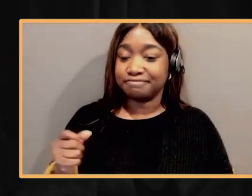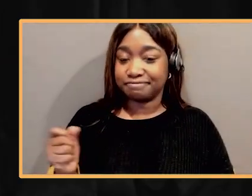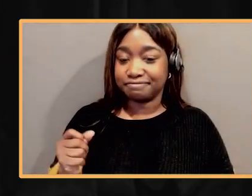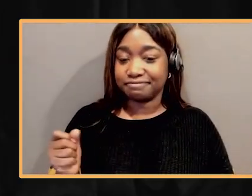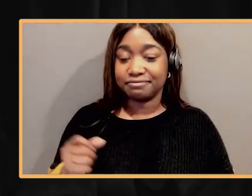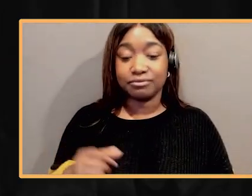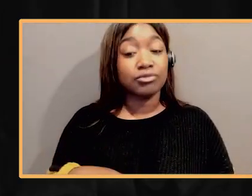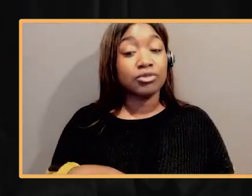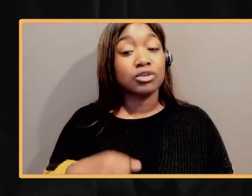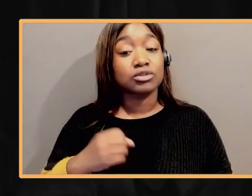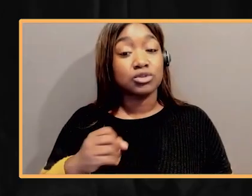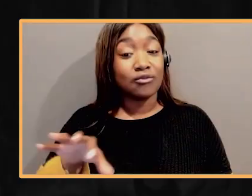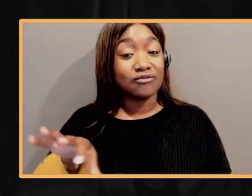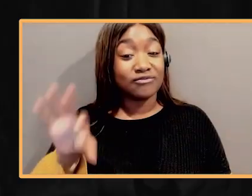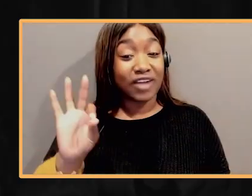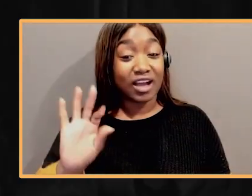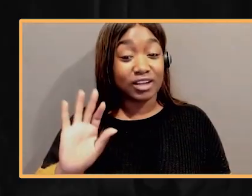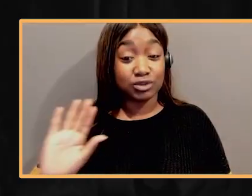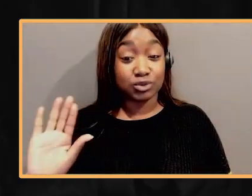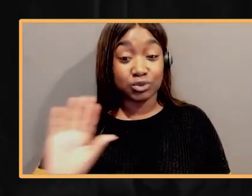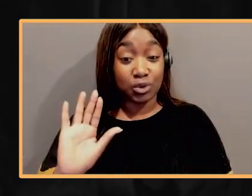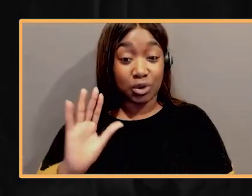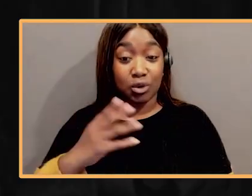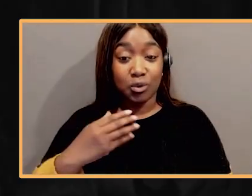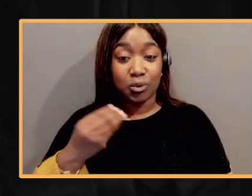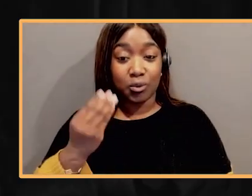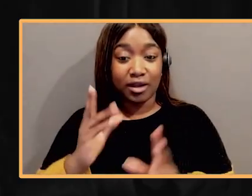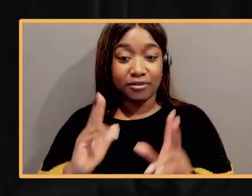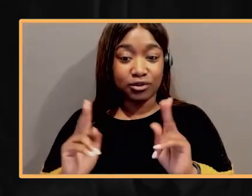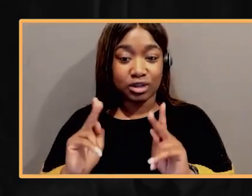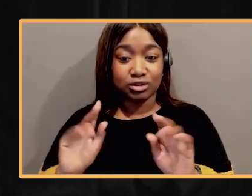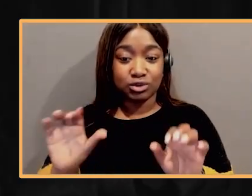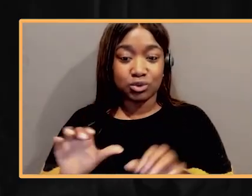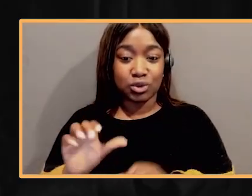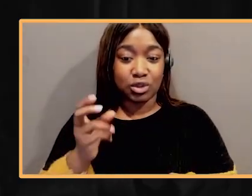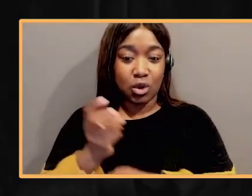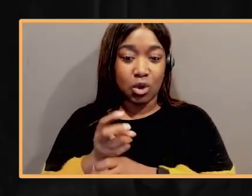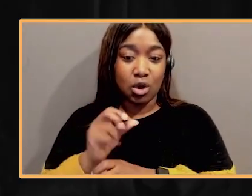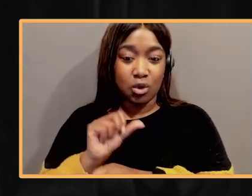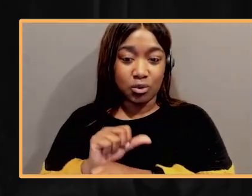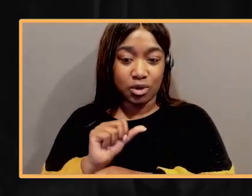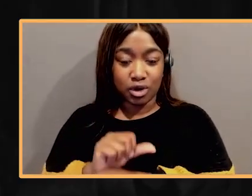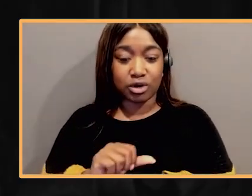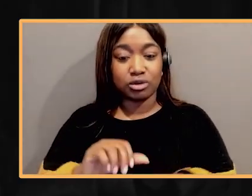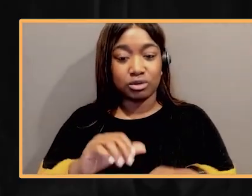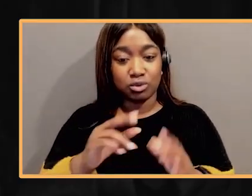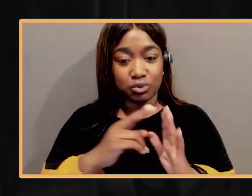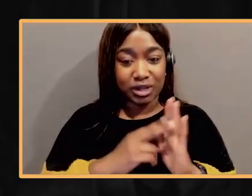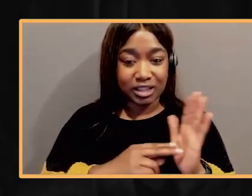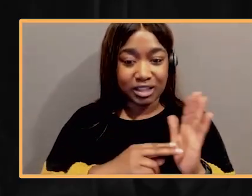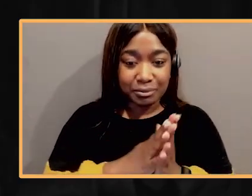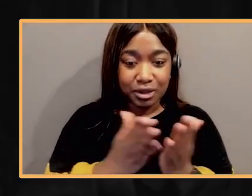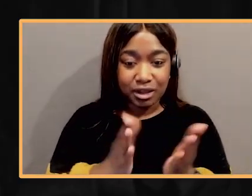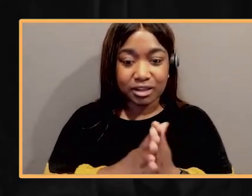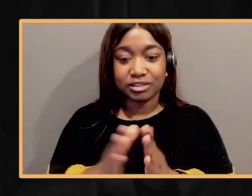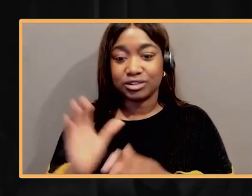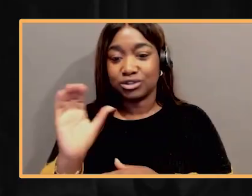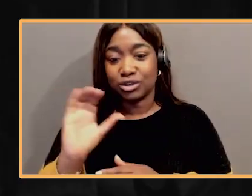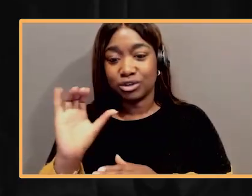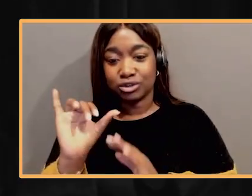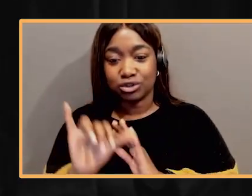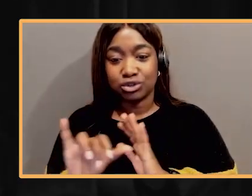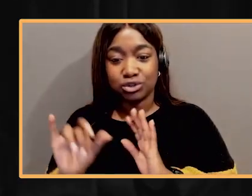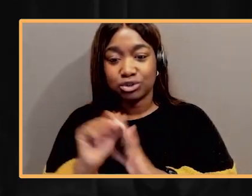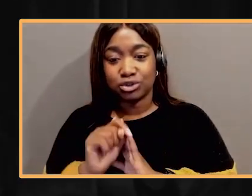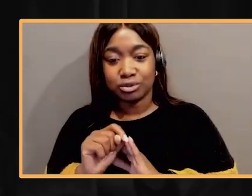find your white friends who are doing the hard work, Yeah. read the books, Yes. search the YouTube videos, right? Don't go to your Black friend and be like, hey man,